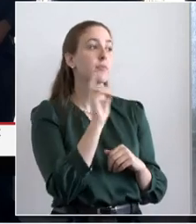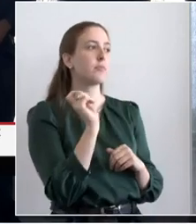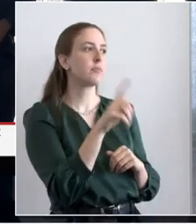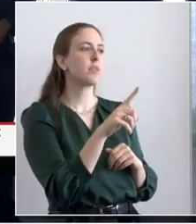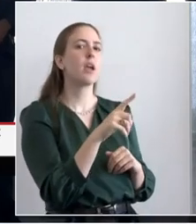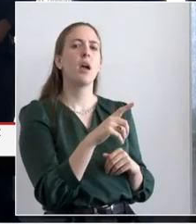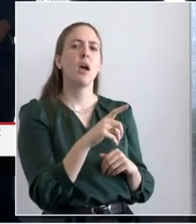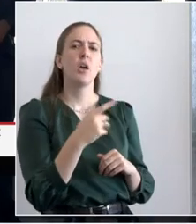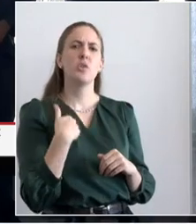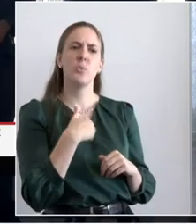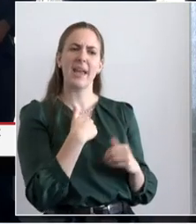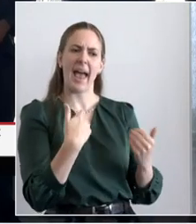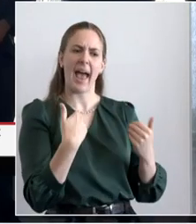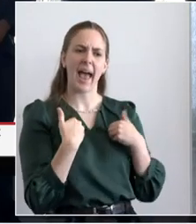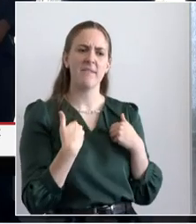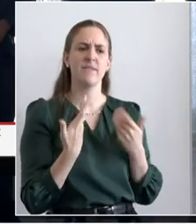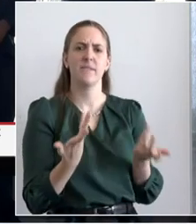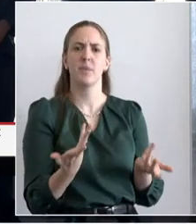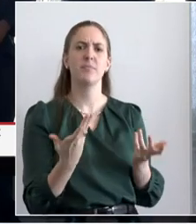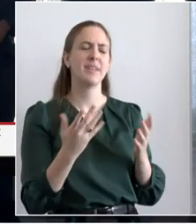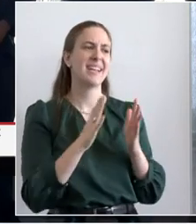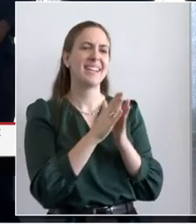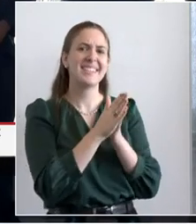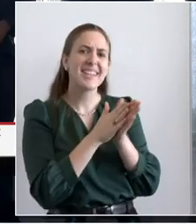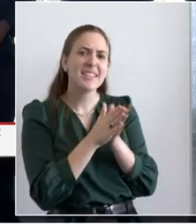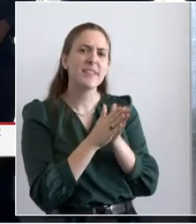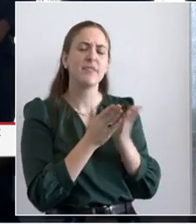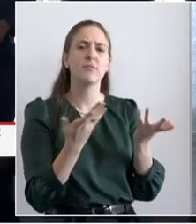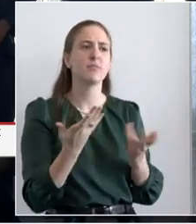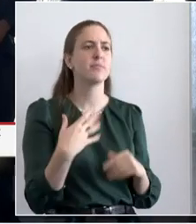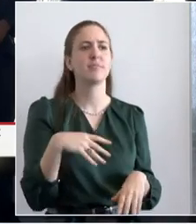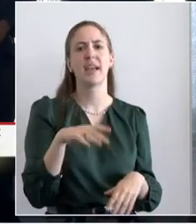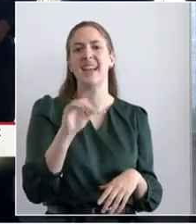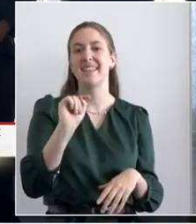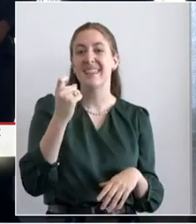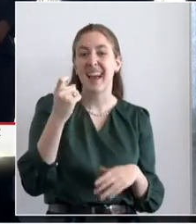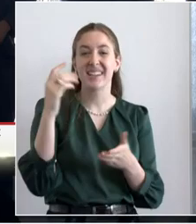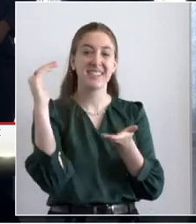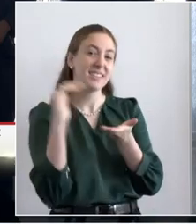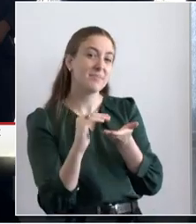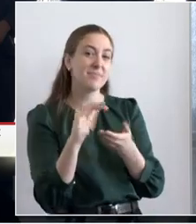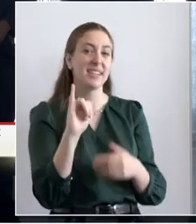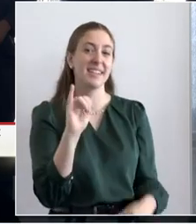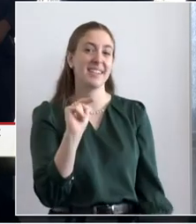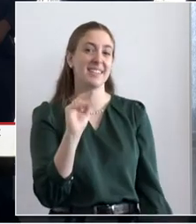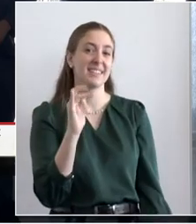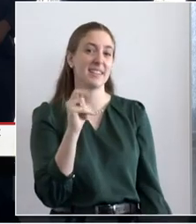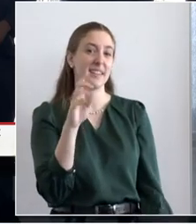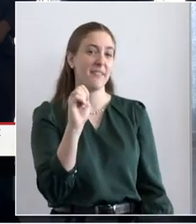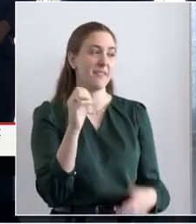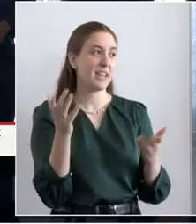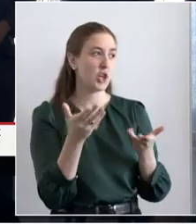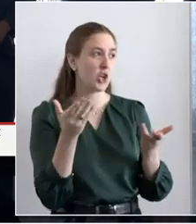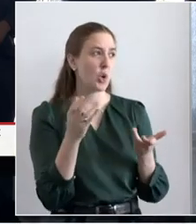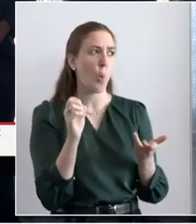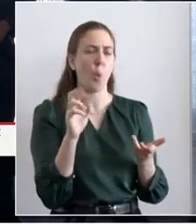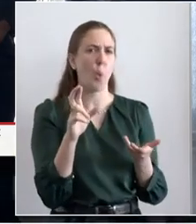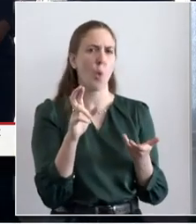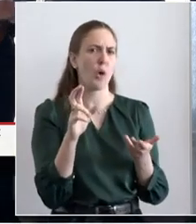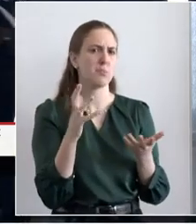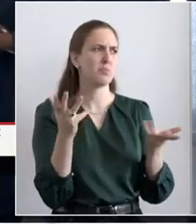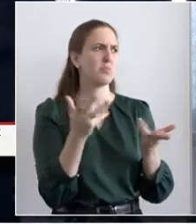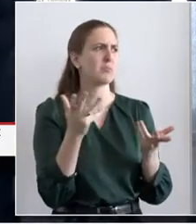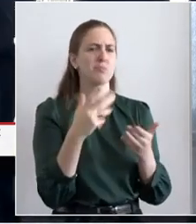there an incentive here? Do they get any tax incentives or other incentives to be a part of